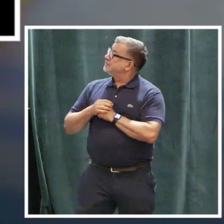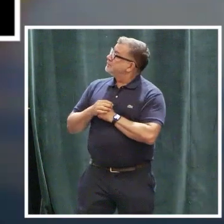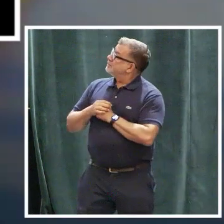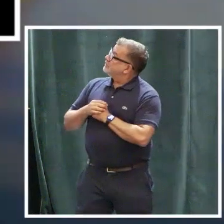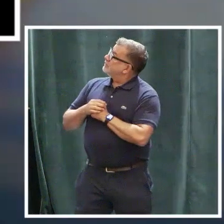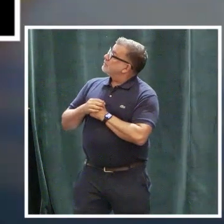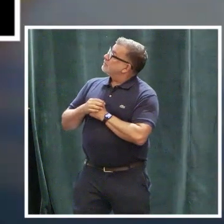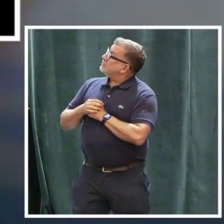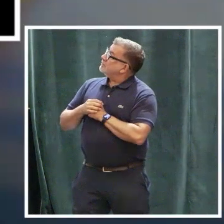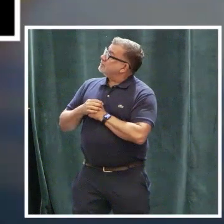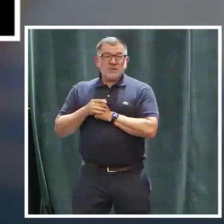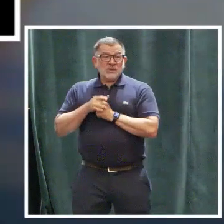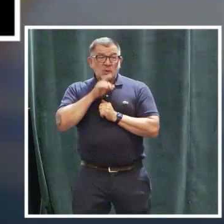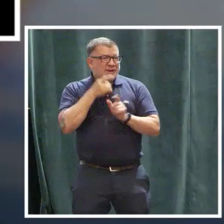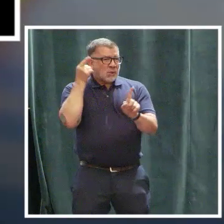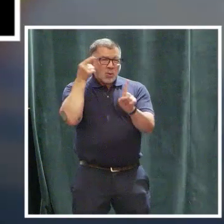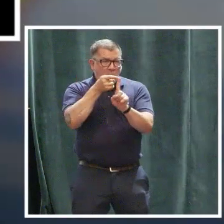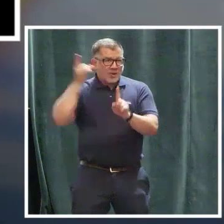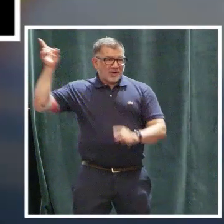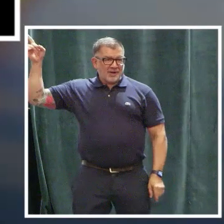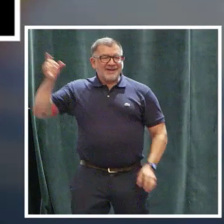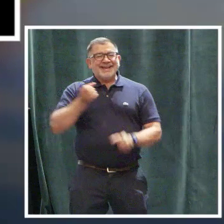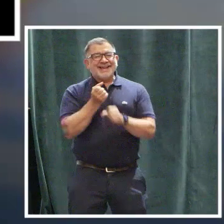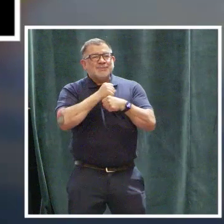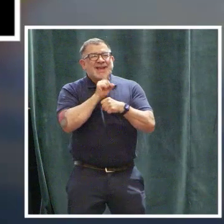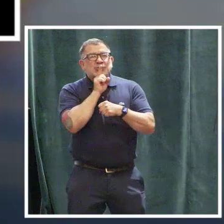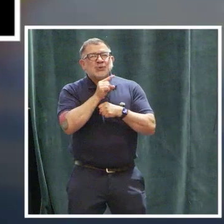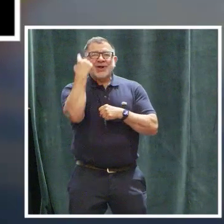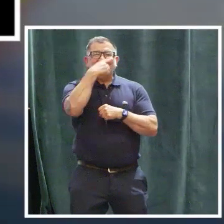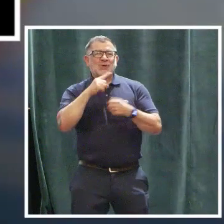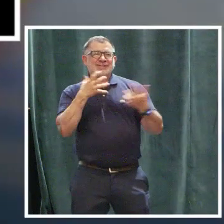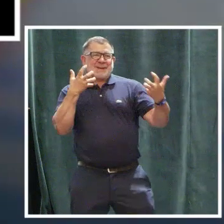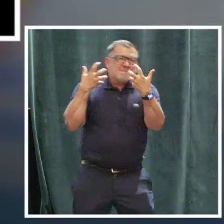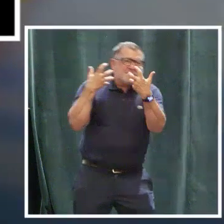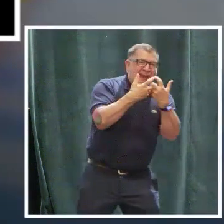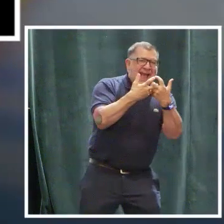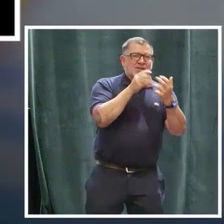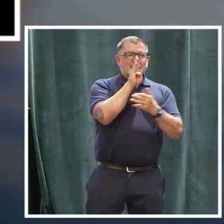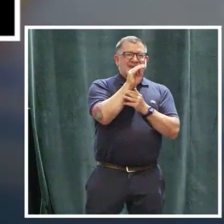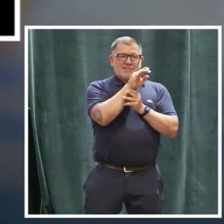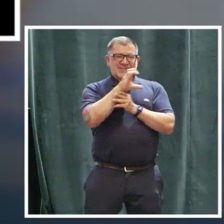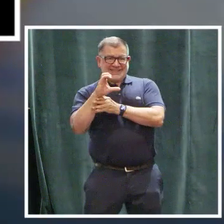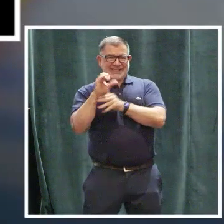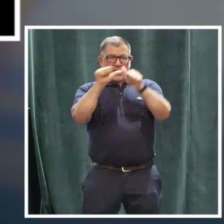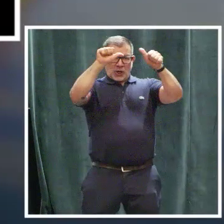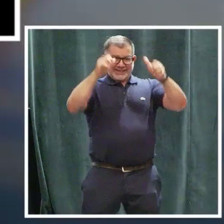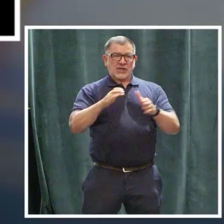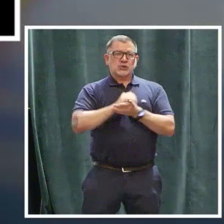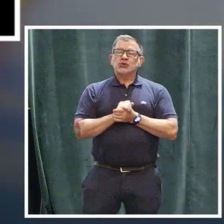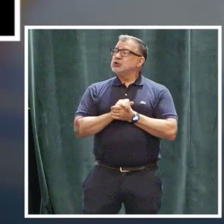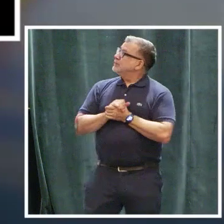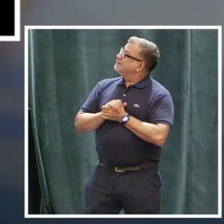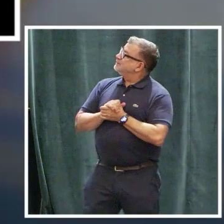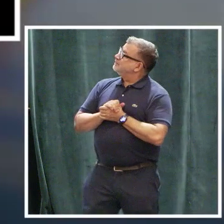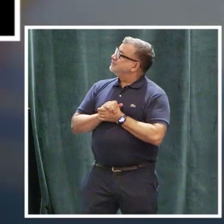objective, once again, is to make it look like it's quite intentional and part of the overall streetscape